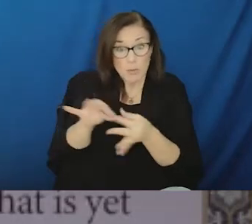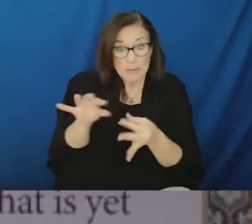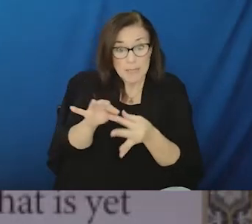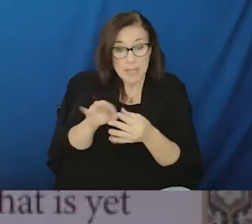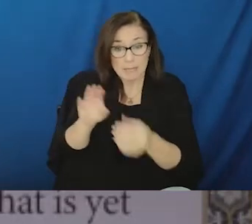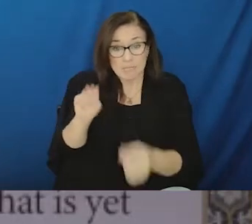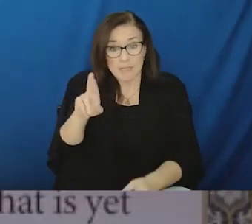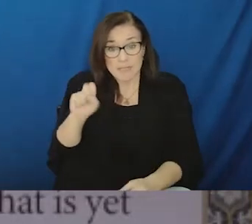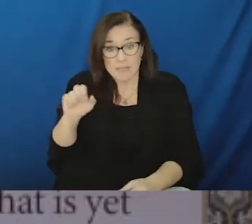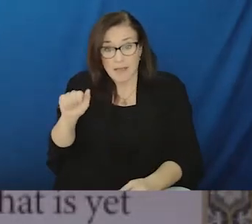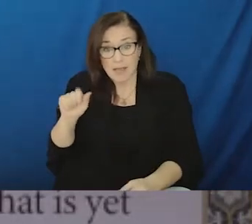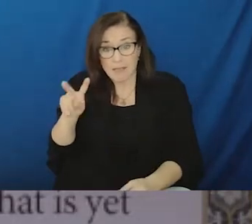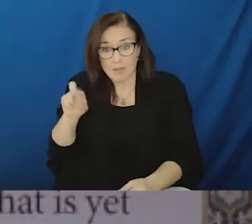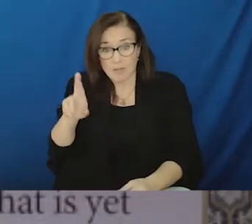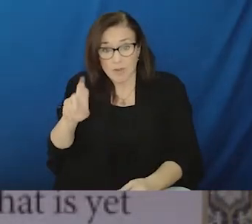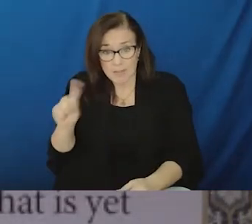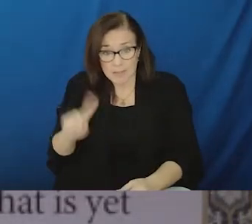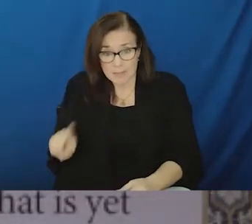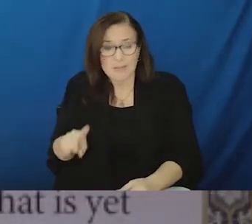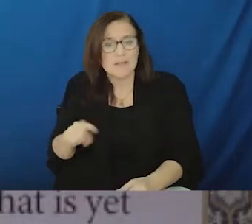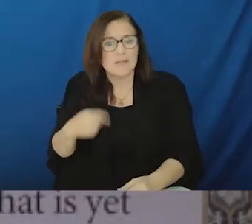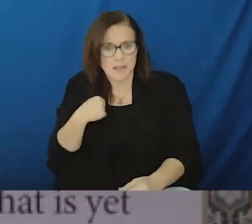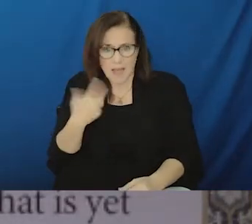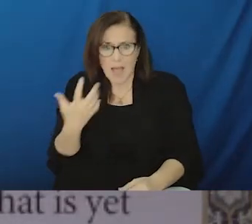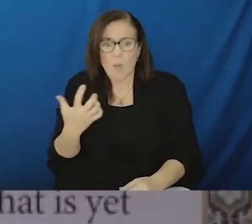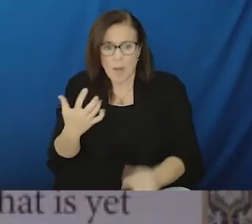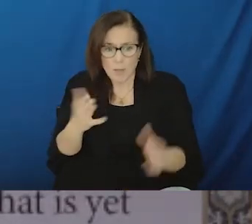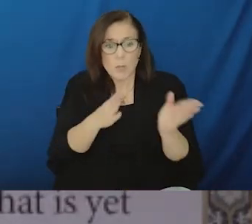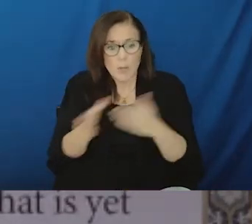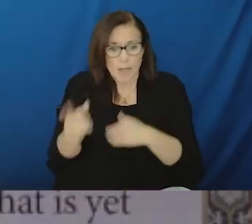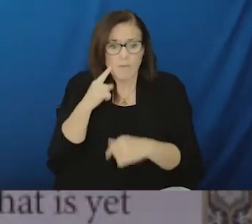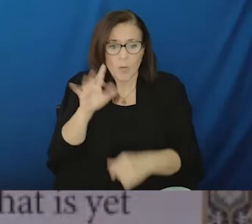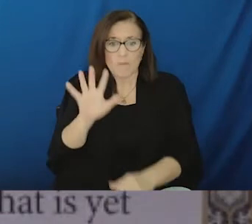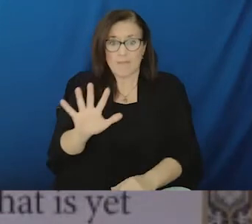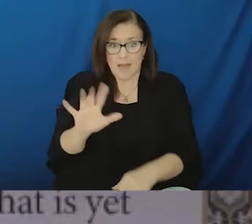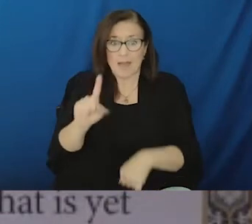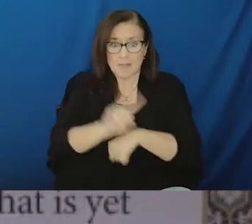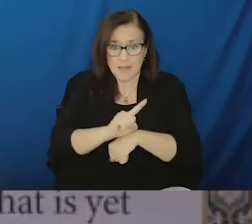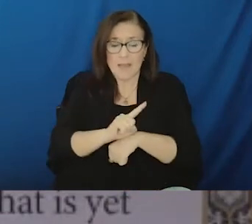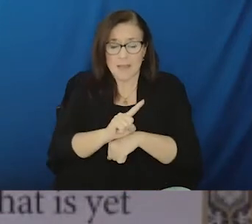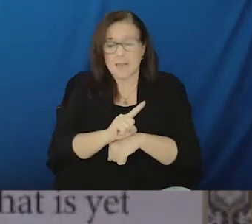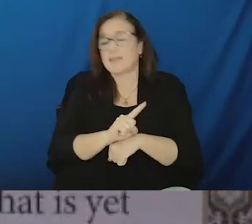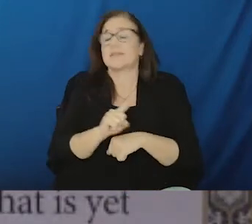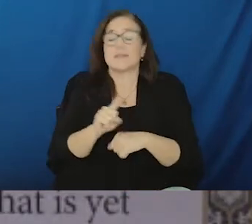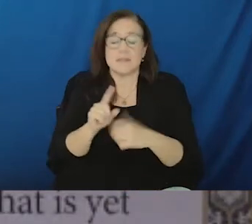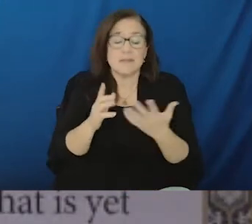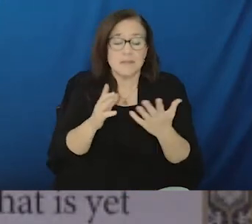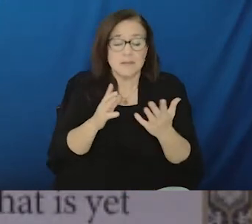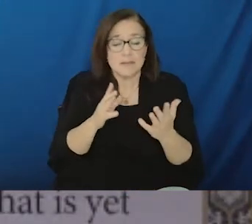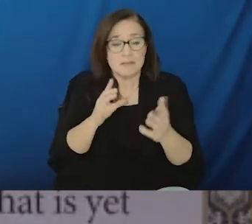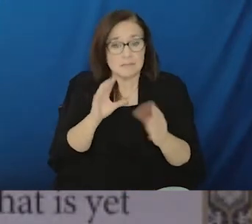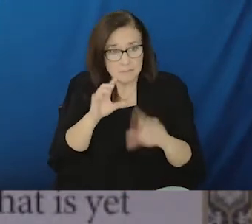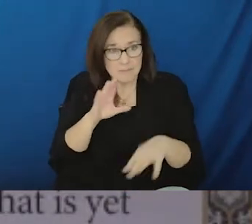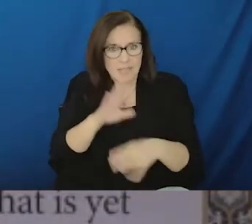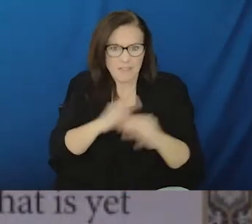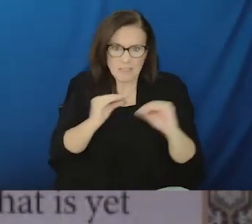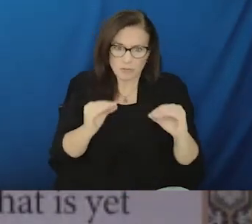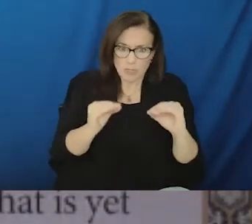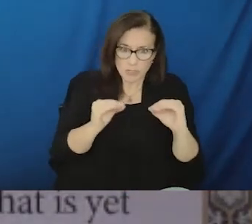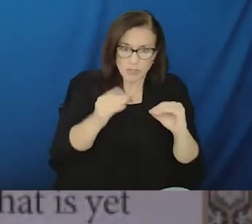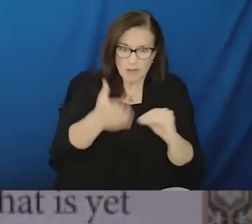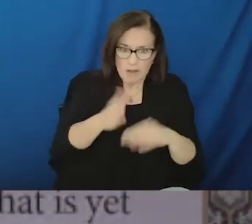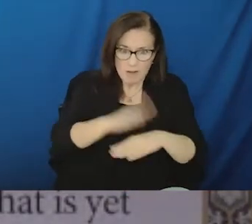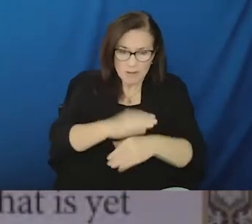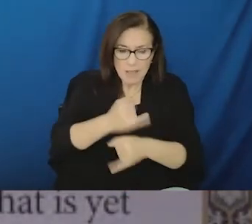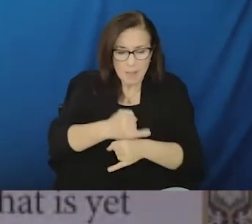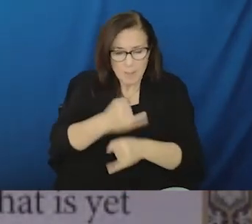weigh in on planning for 5 days of instruction for 2021-22. And I really hope it's always